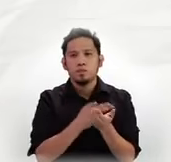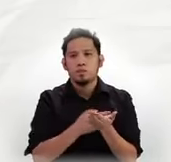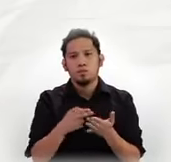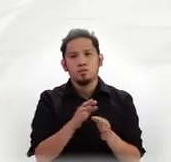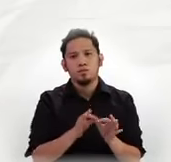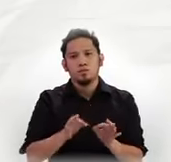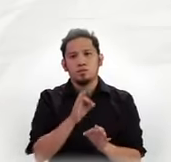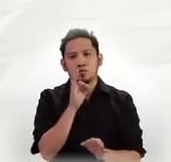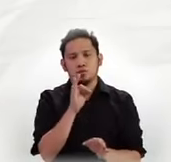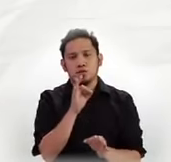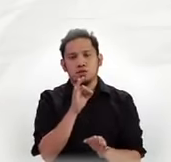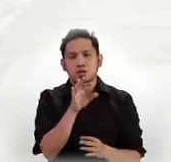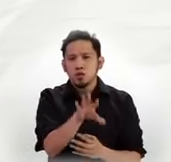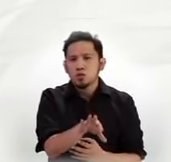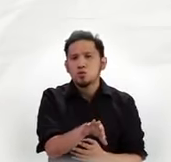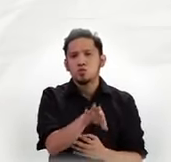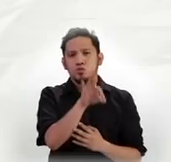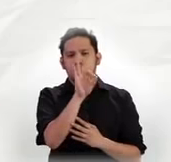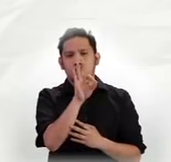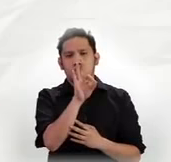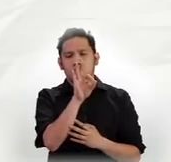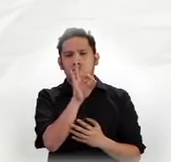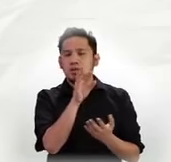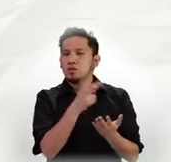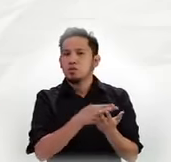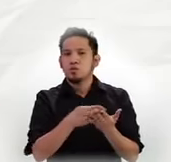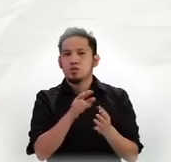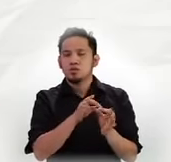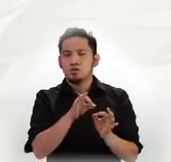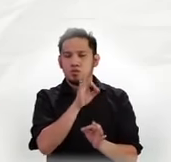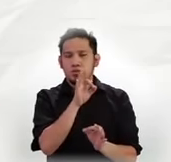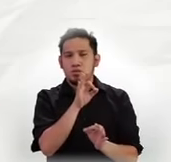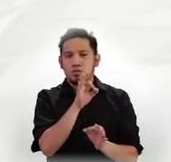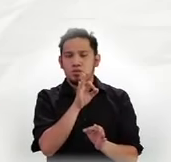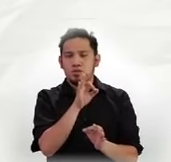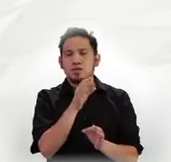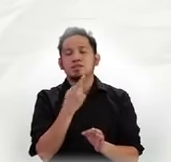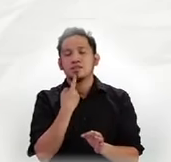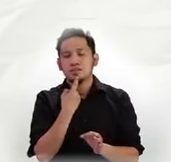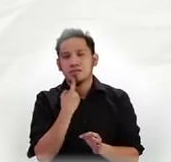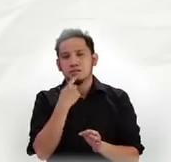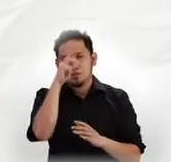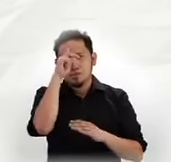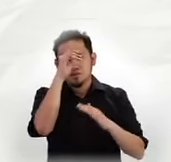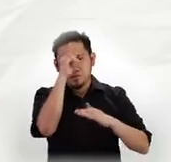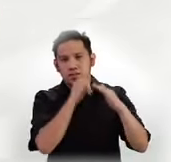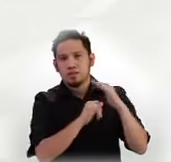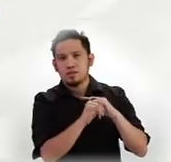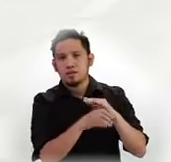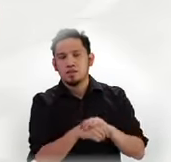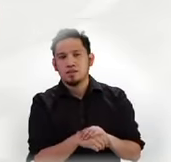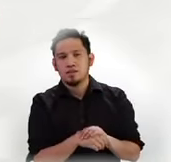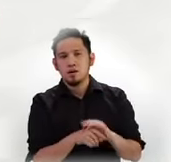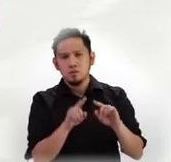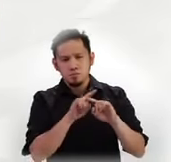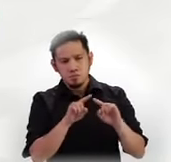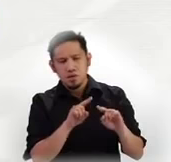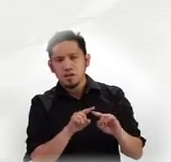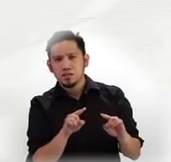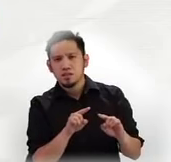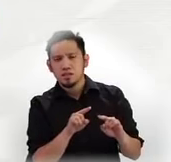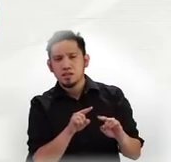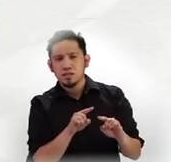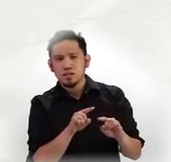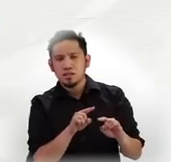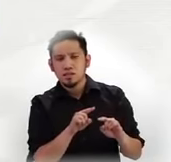the Holy Spirit, anointed by the Spirit, according to Isaiah. But this anointing